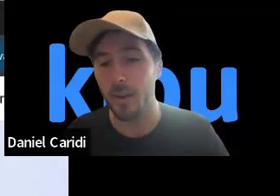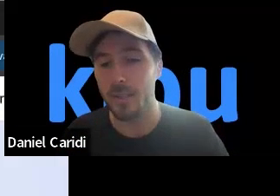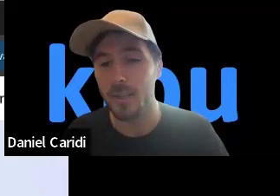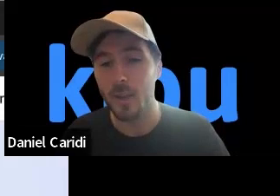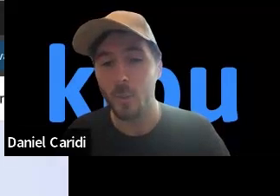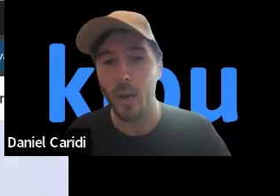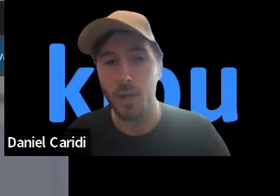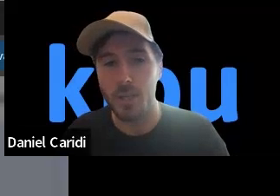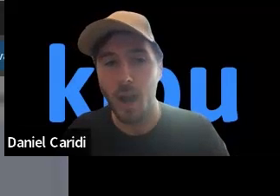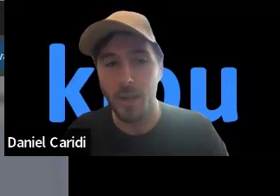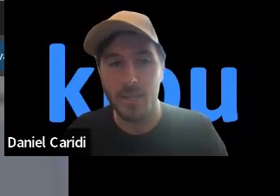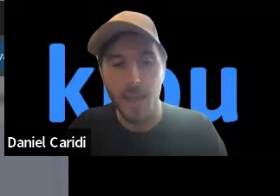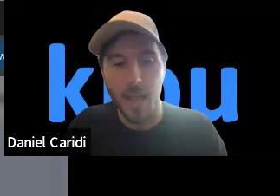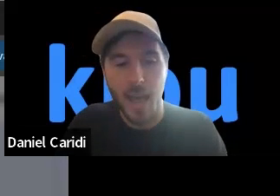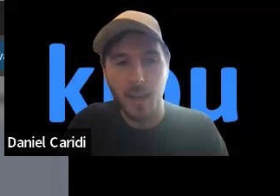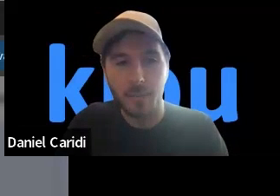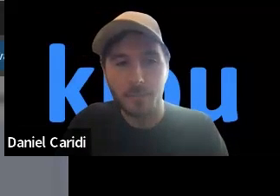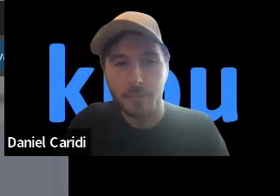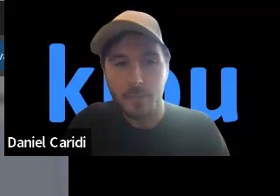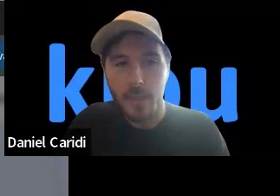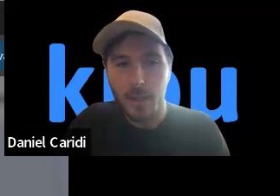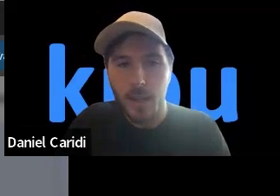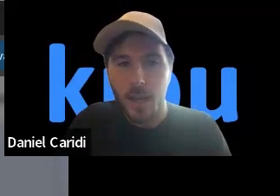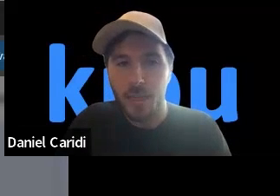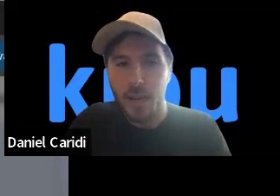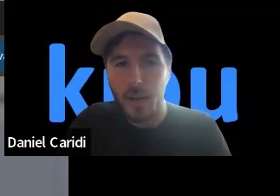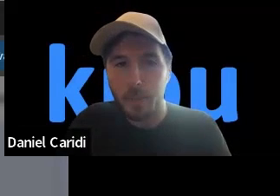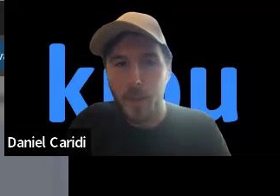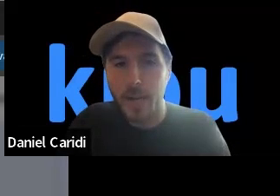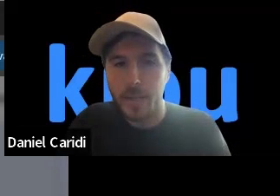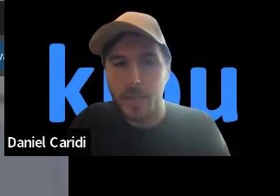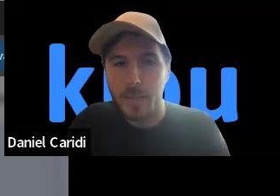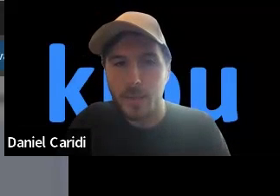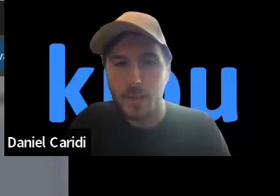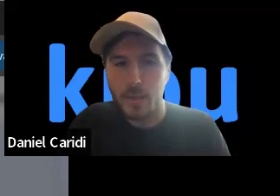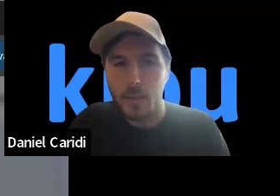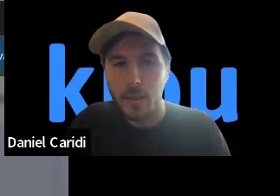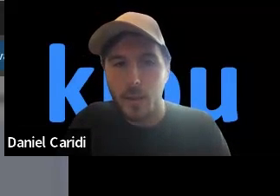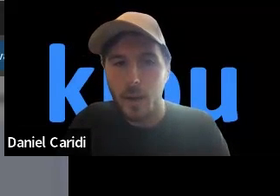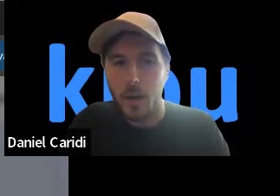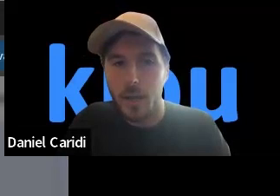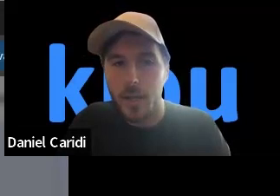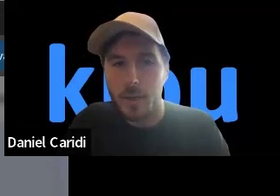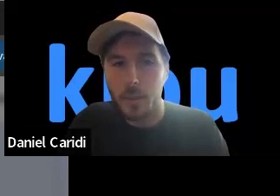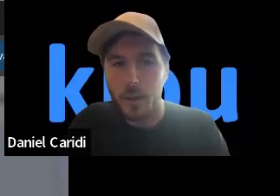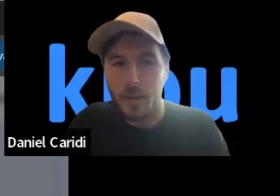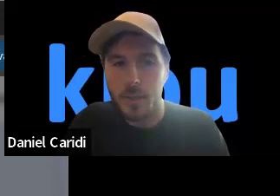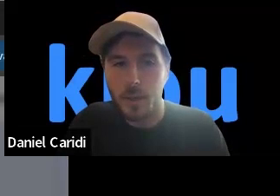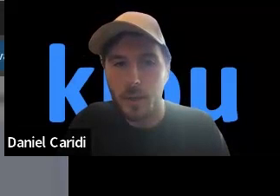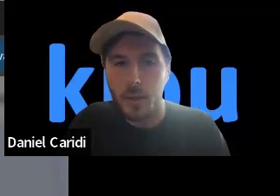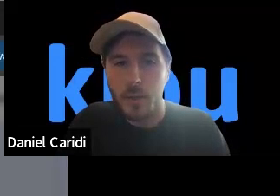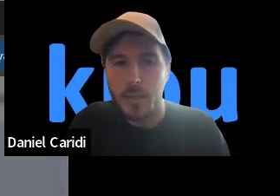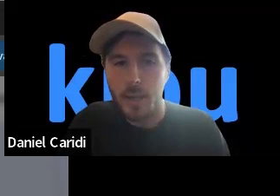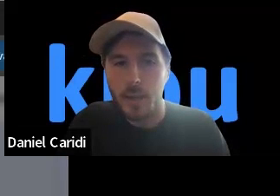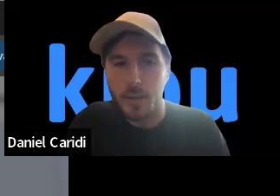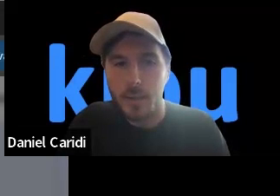quick notes, where you can just go and say, hey, Athena practiced her